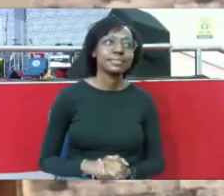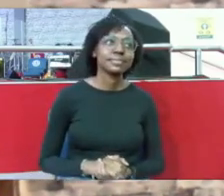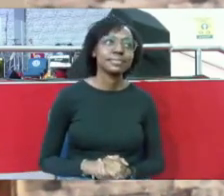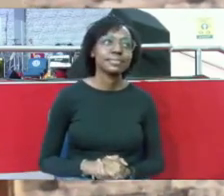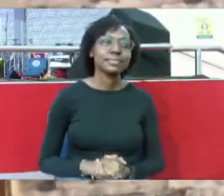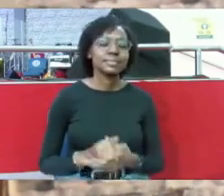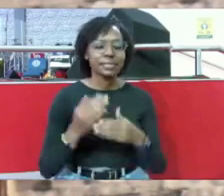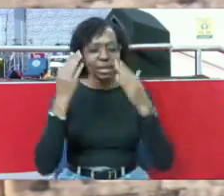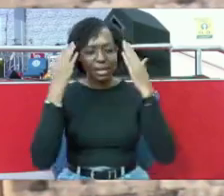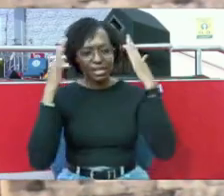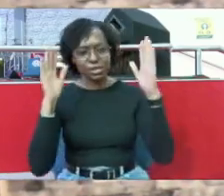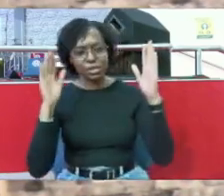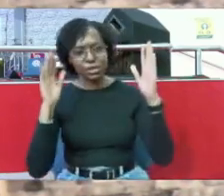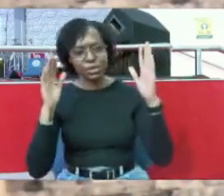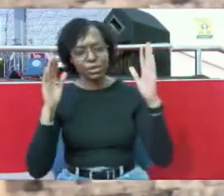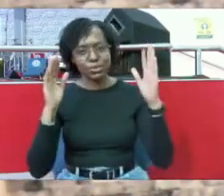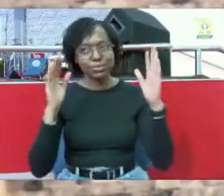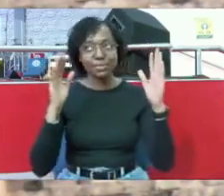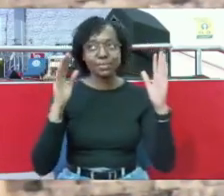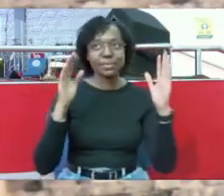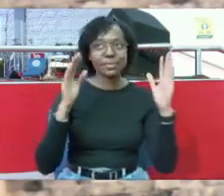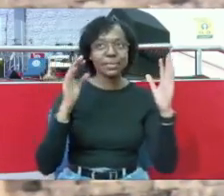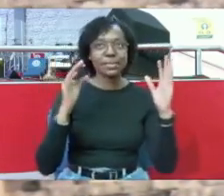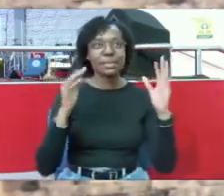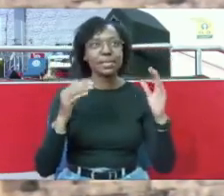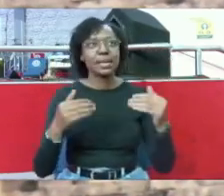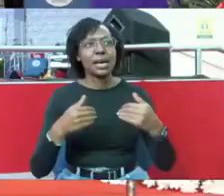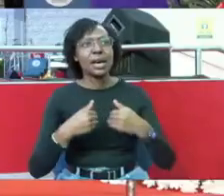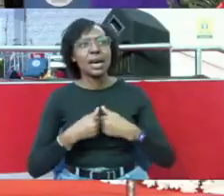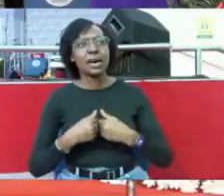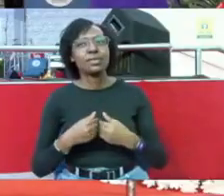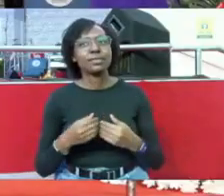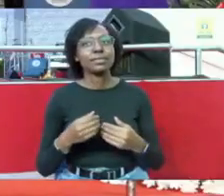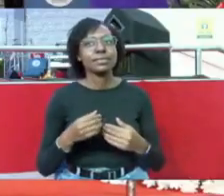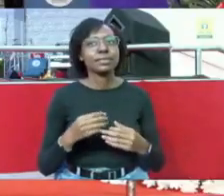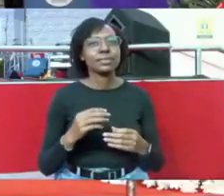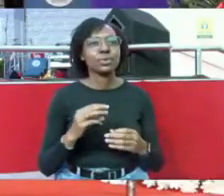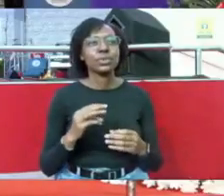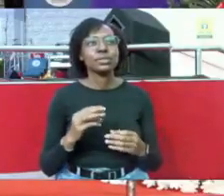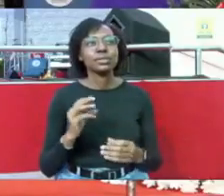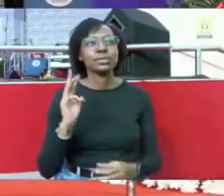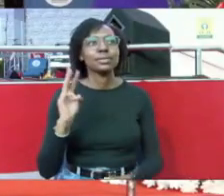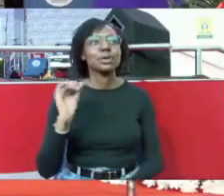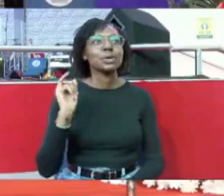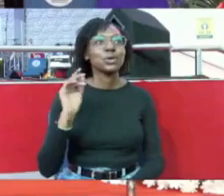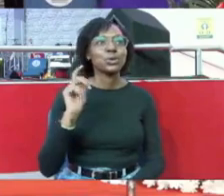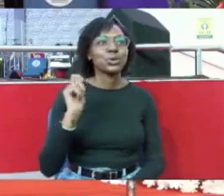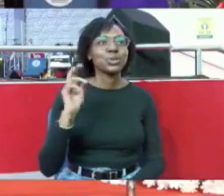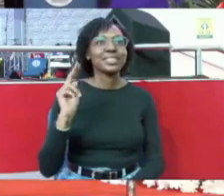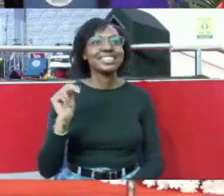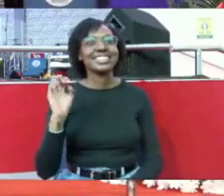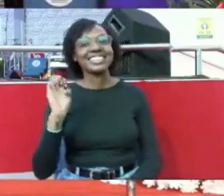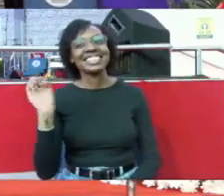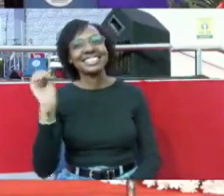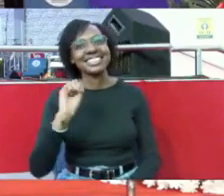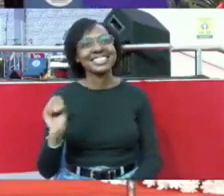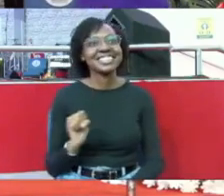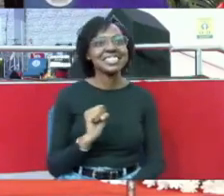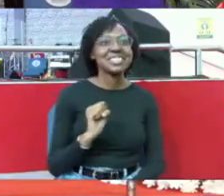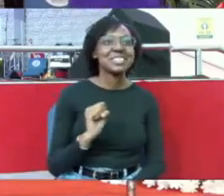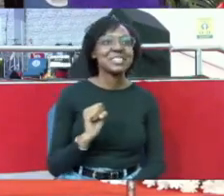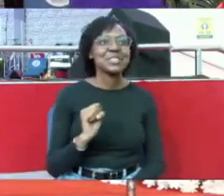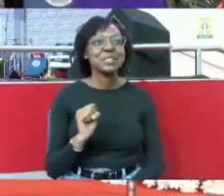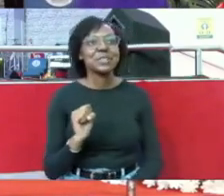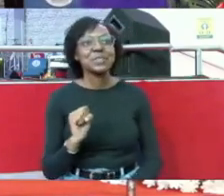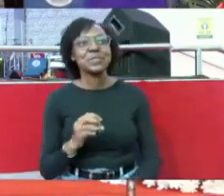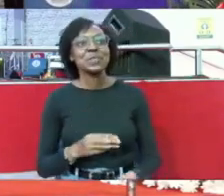I don't know whether it's only me. Do I have a witness in the house? So you wake up and you're like, this prayer, let it wait